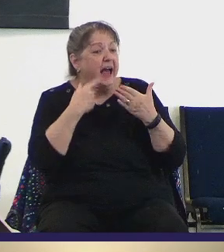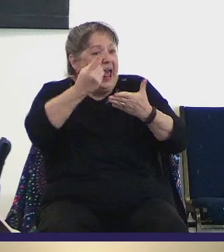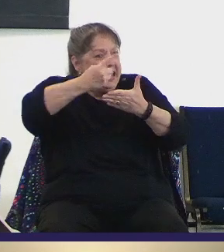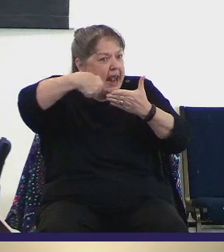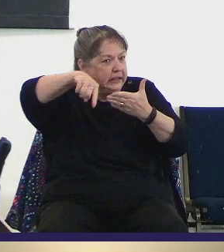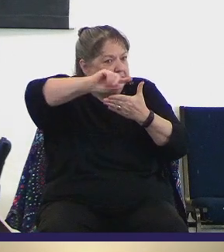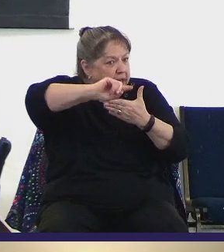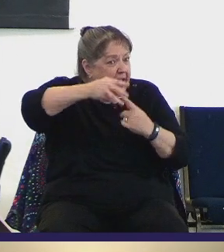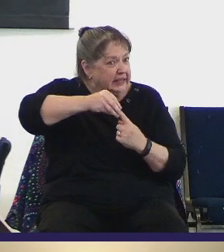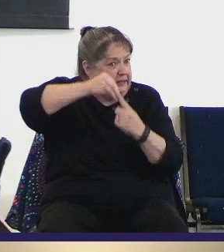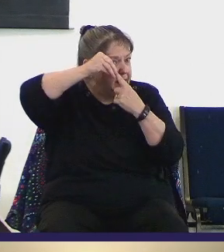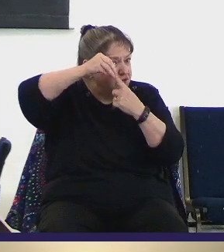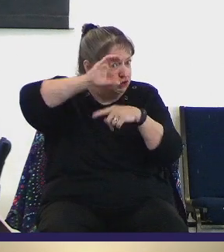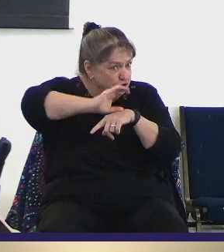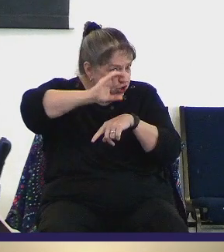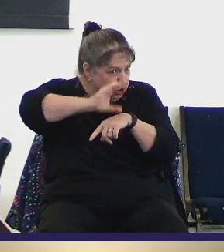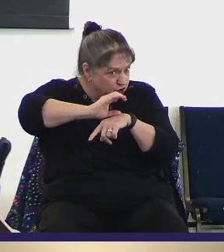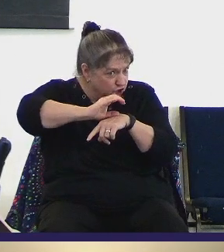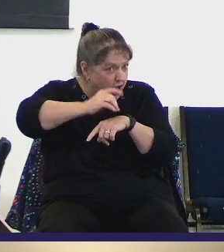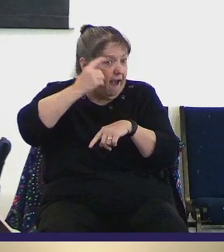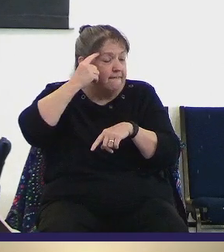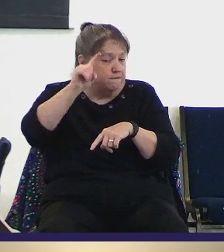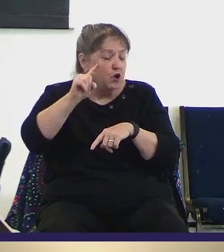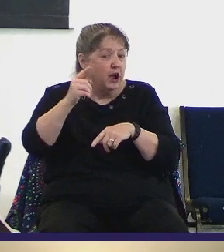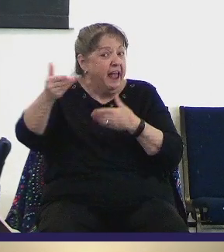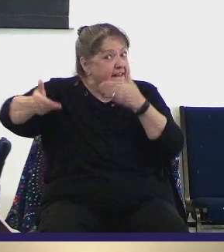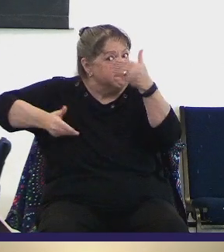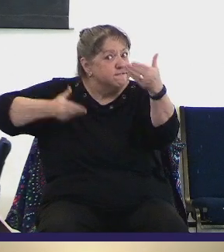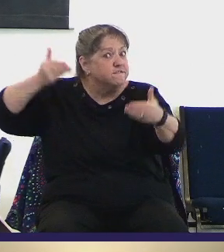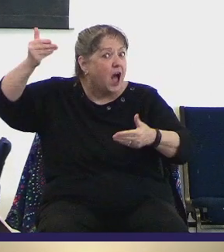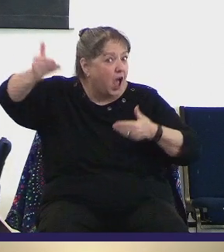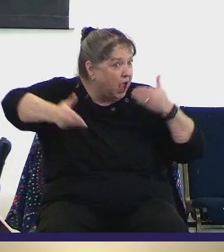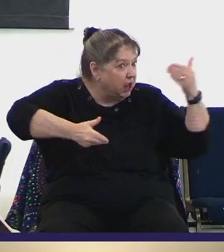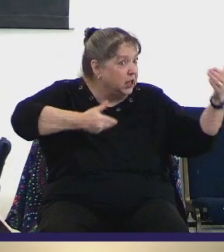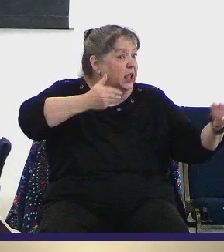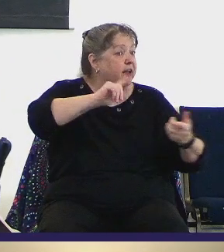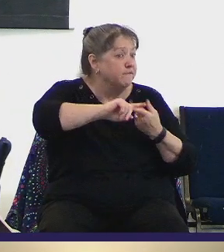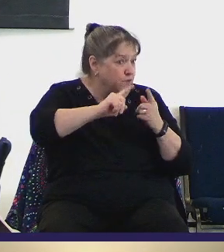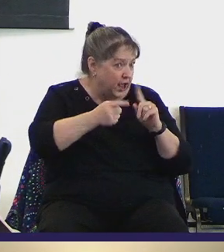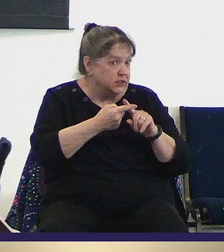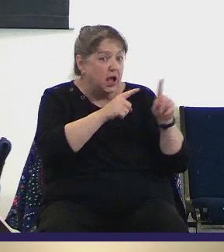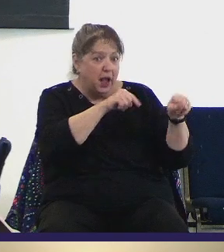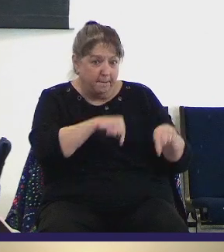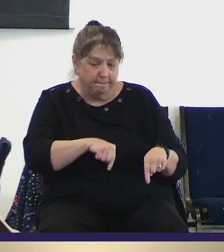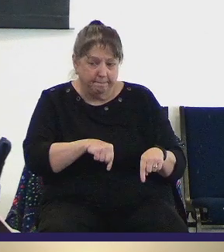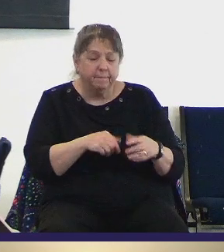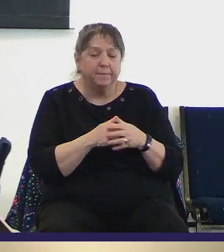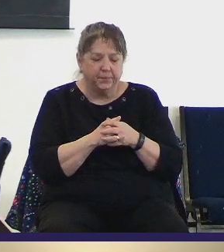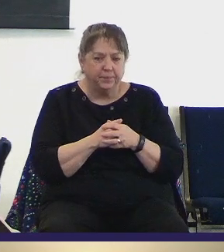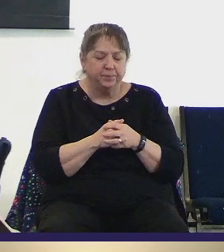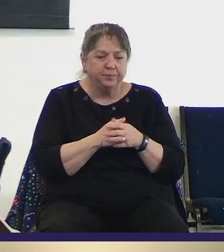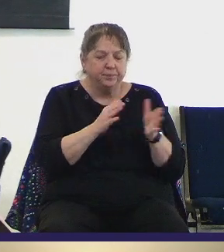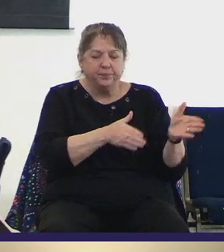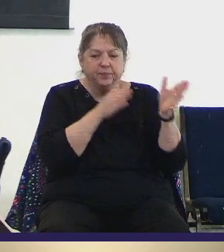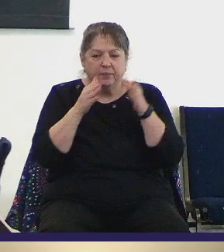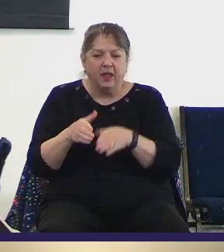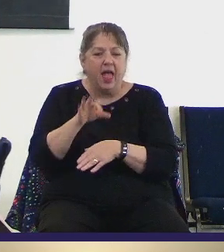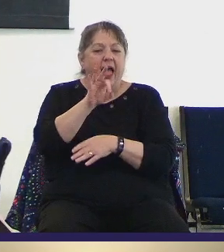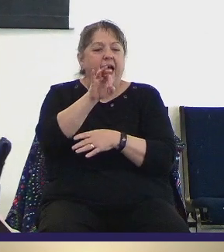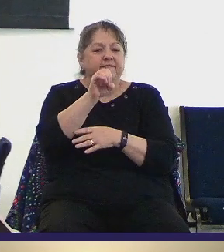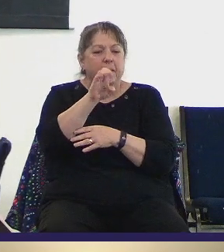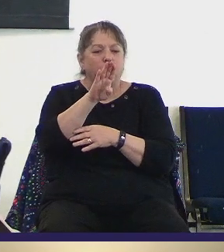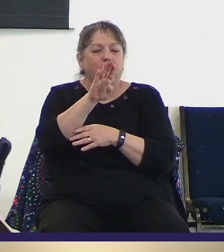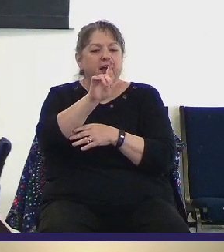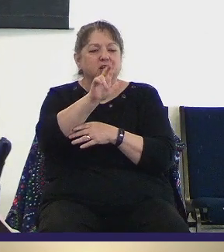next Sunday. As far as the couples outing, it's going well. We have 16 people coming so far, so 8 couples. We're hoping for more.